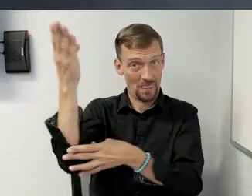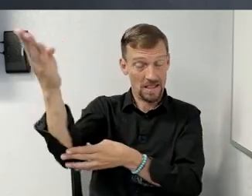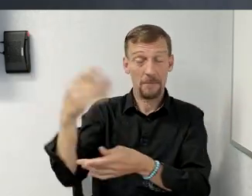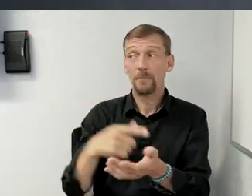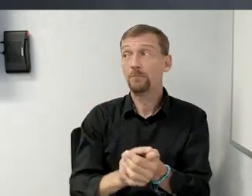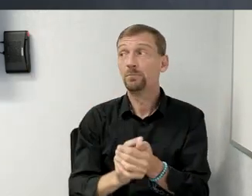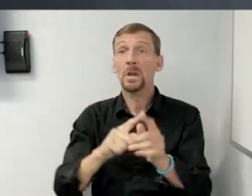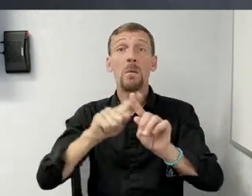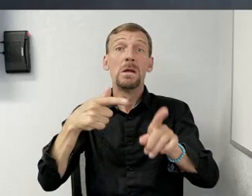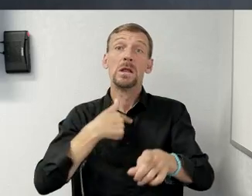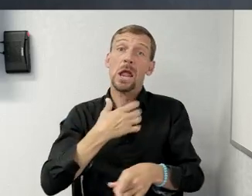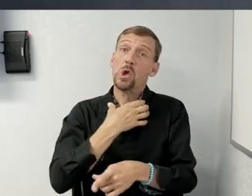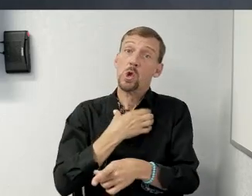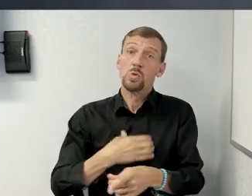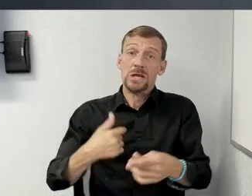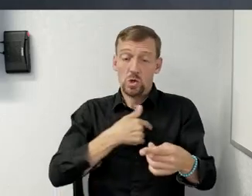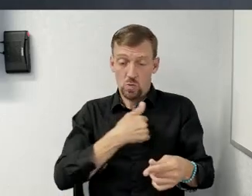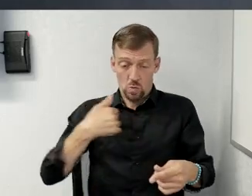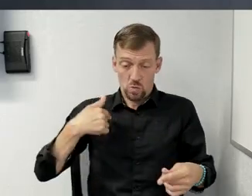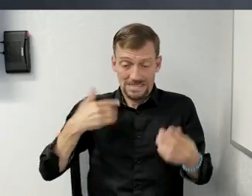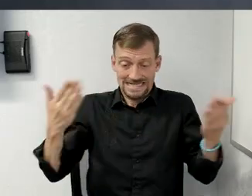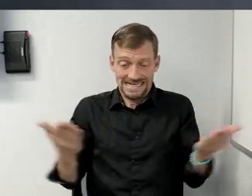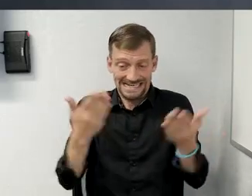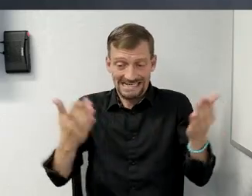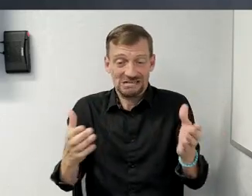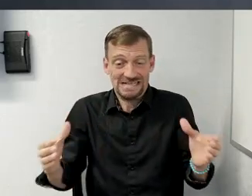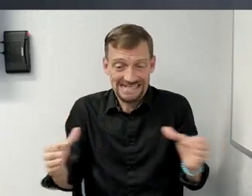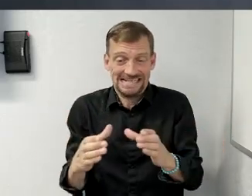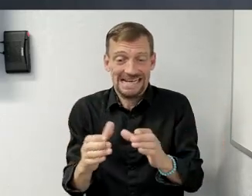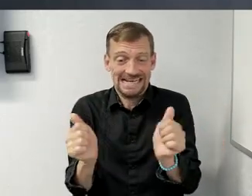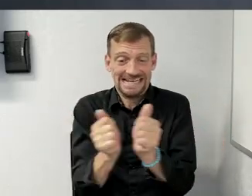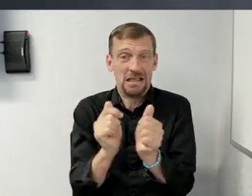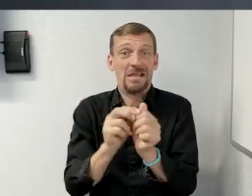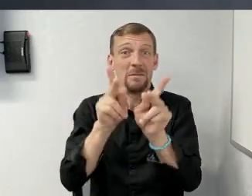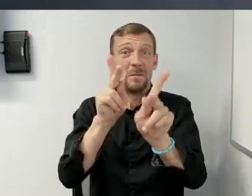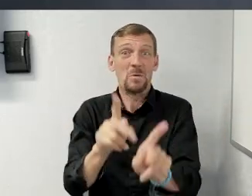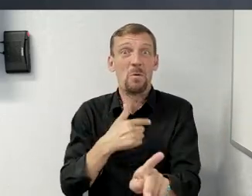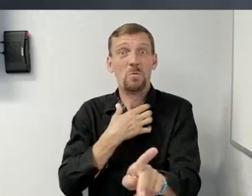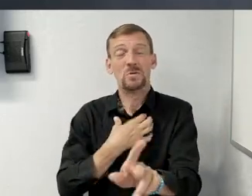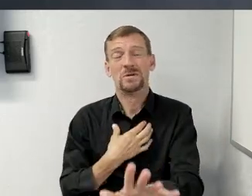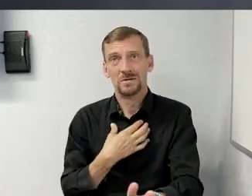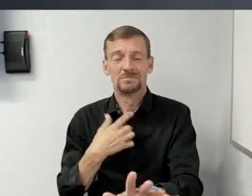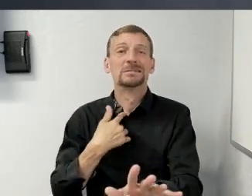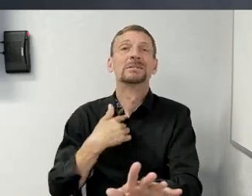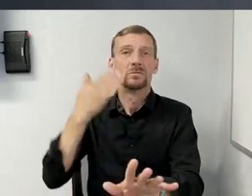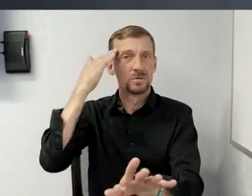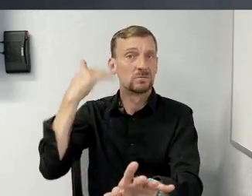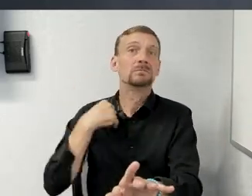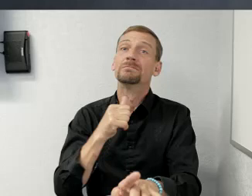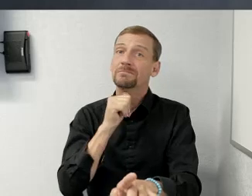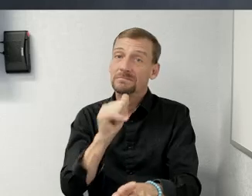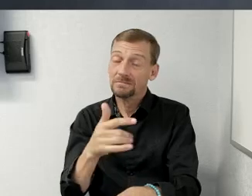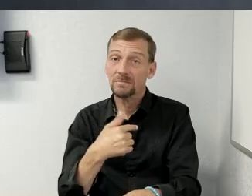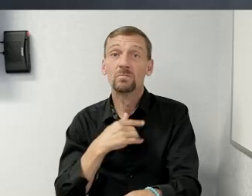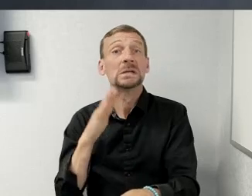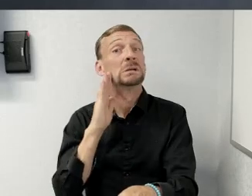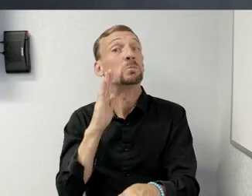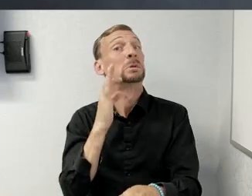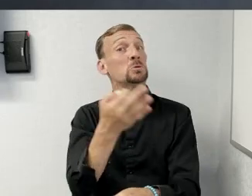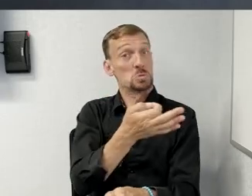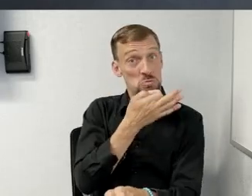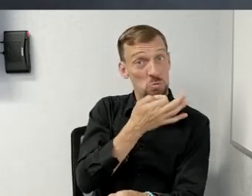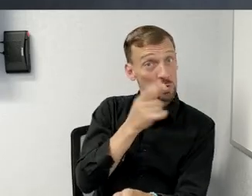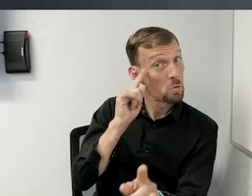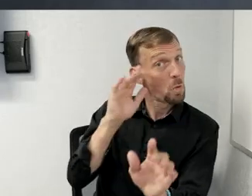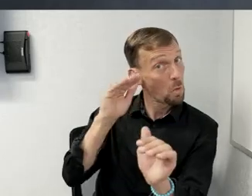But I wish we were here together in person, but we're not, but we will very soon, we're